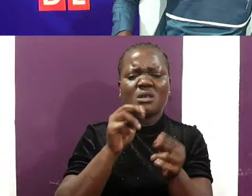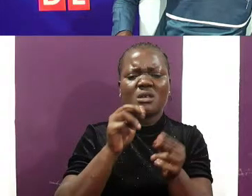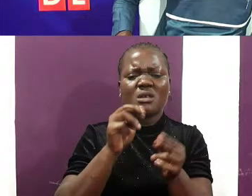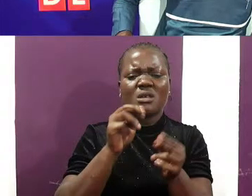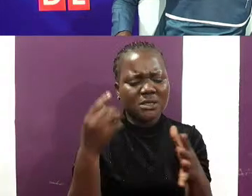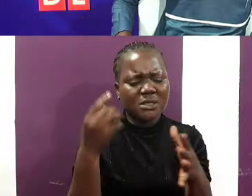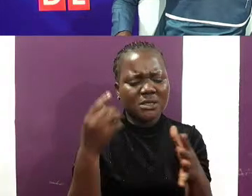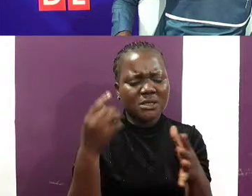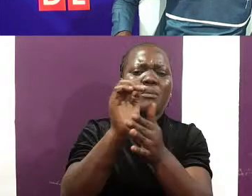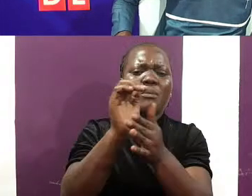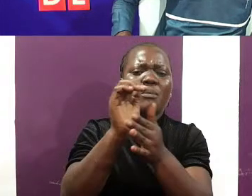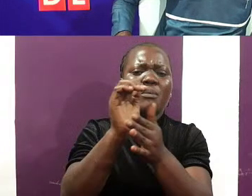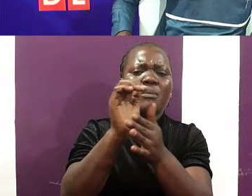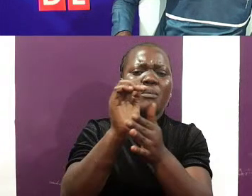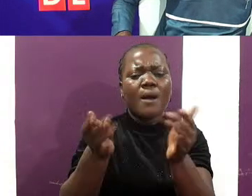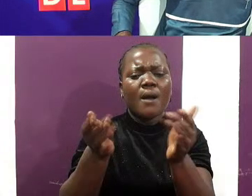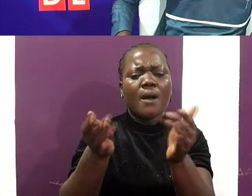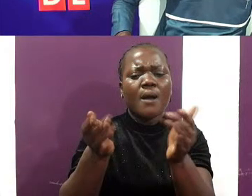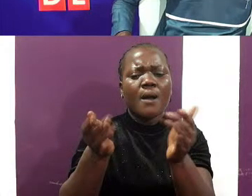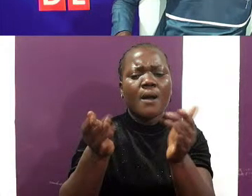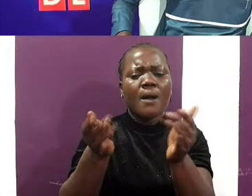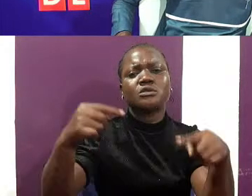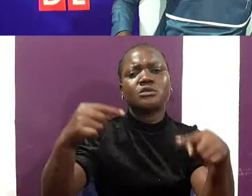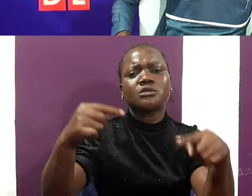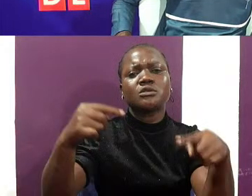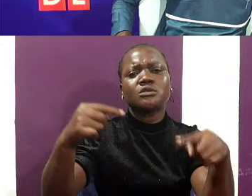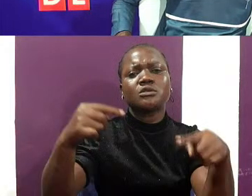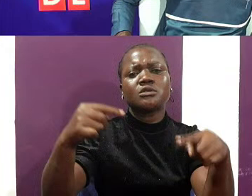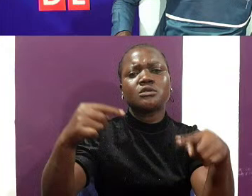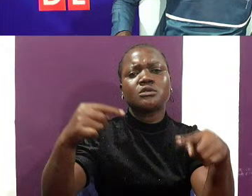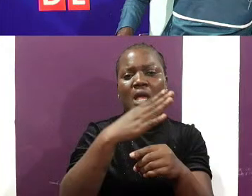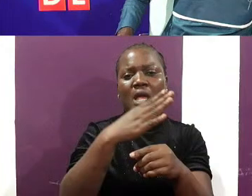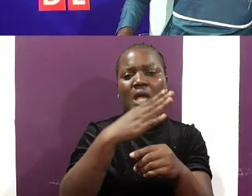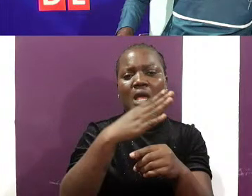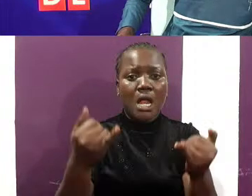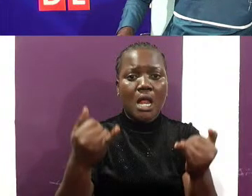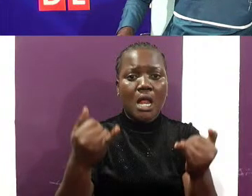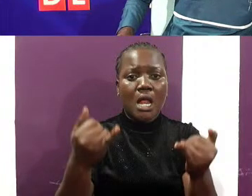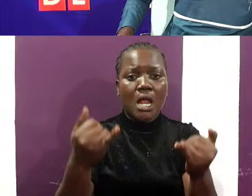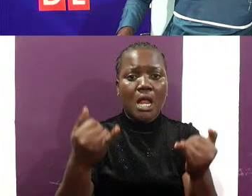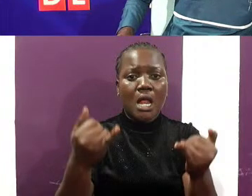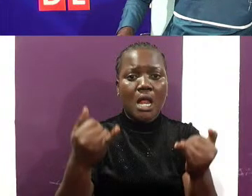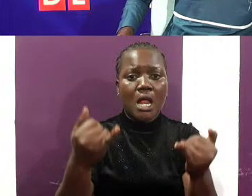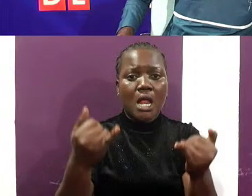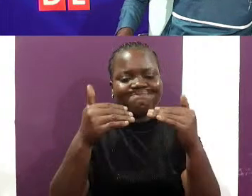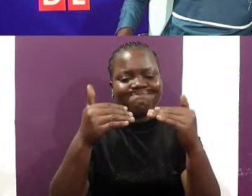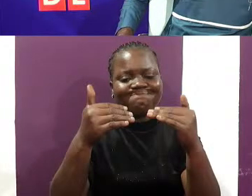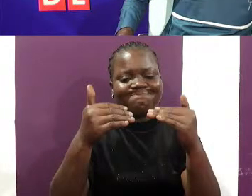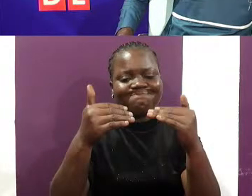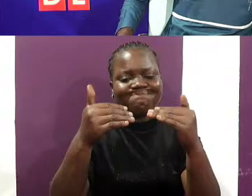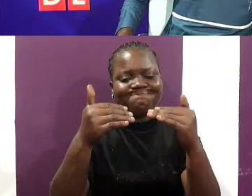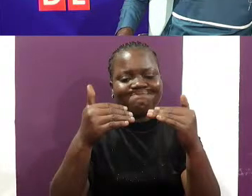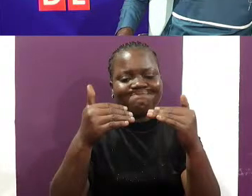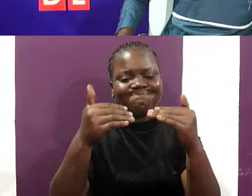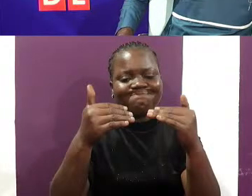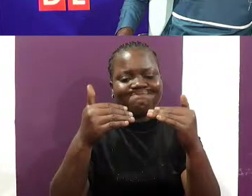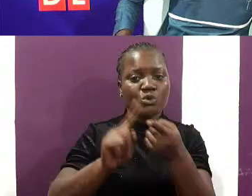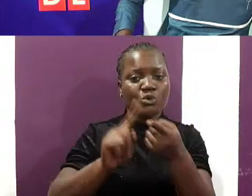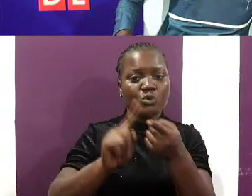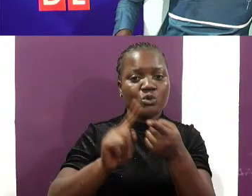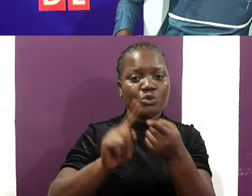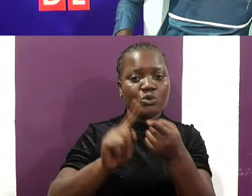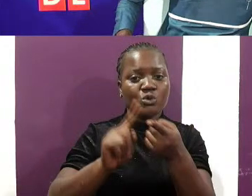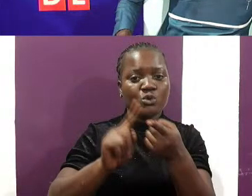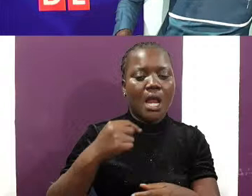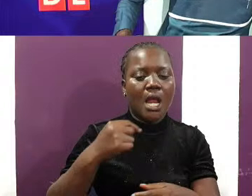ebebe. Na afe ye reko ye n addition so no ene ye share organization of the